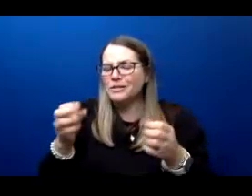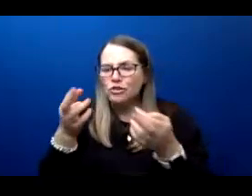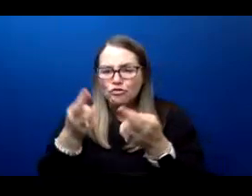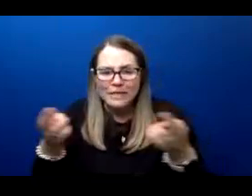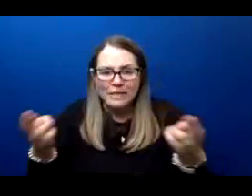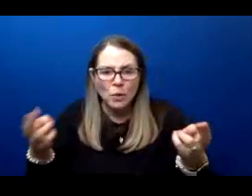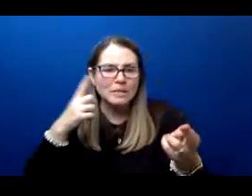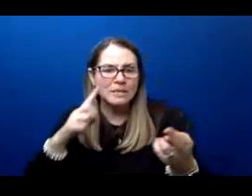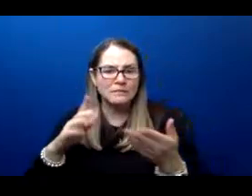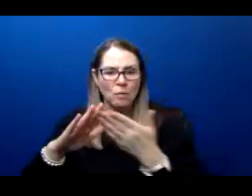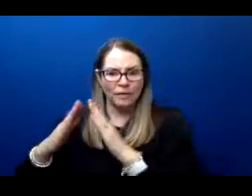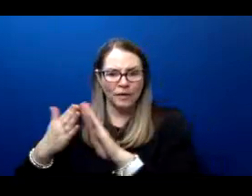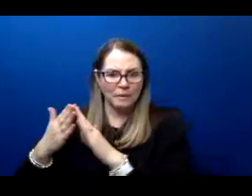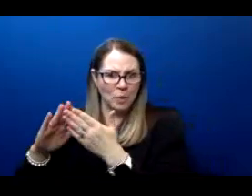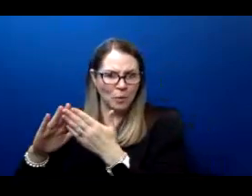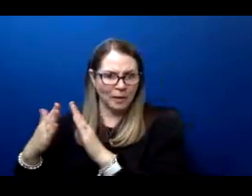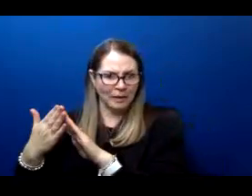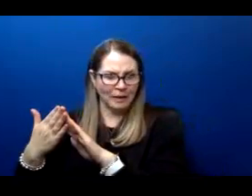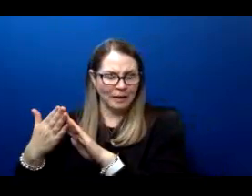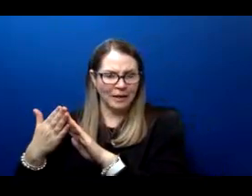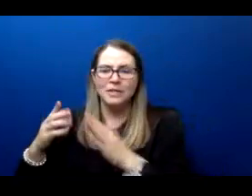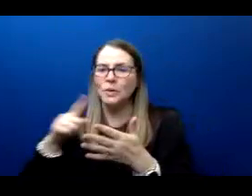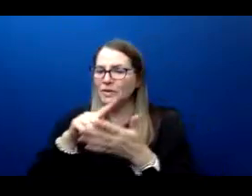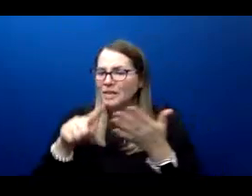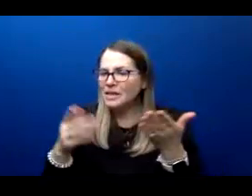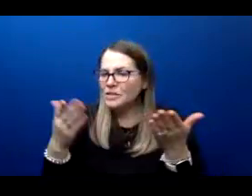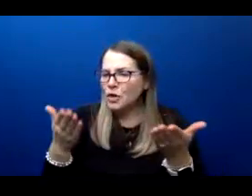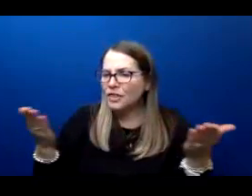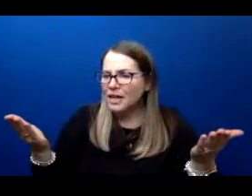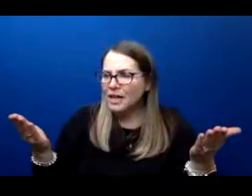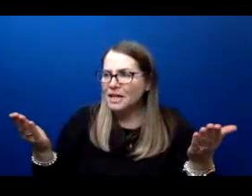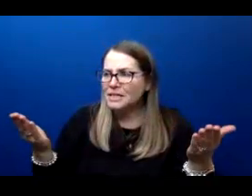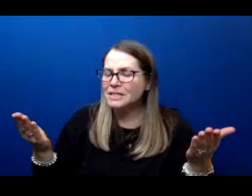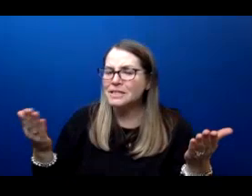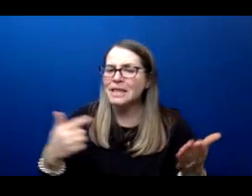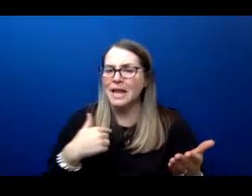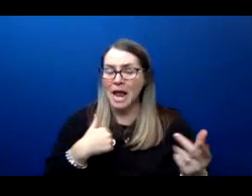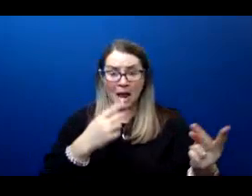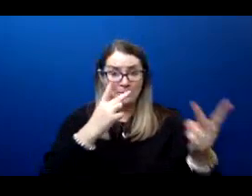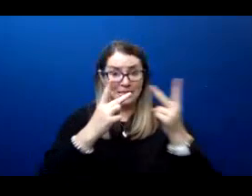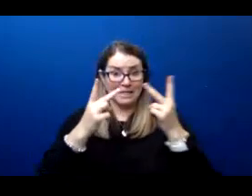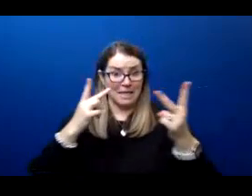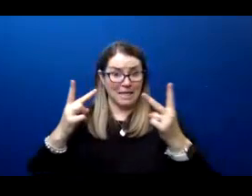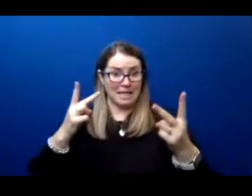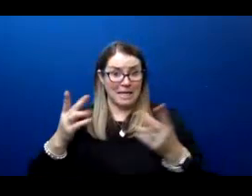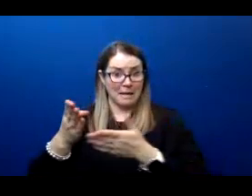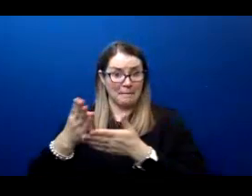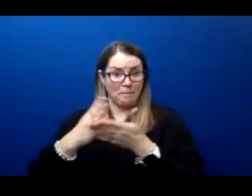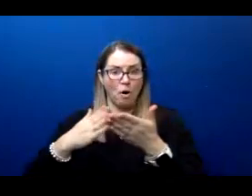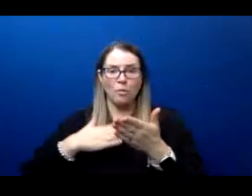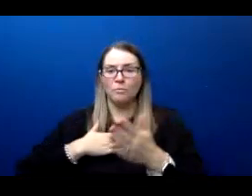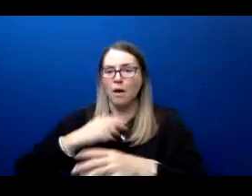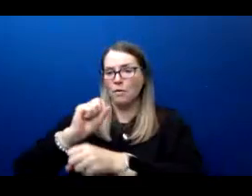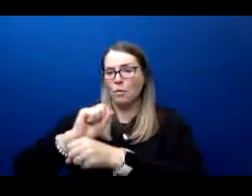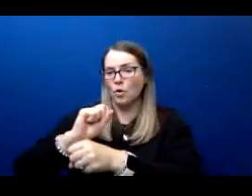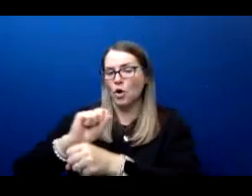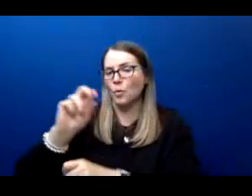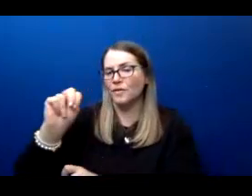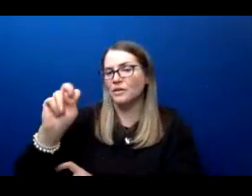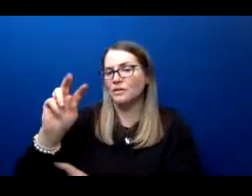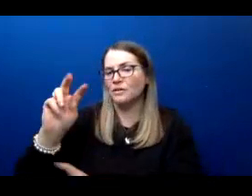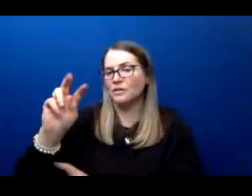communities. With that said, these are things that I'm seeing in part with my work with Nevada Minority Health and